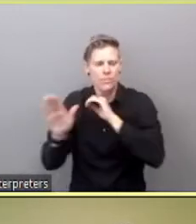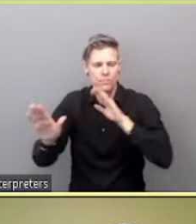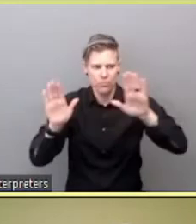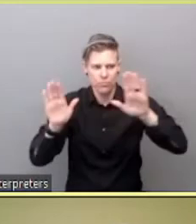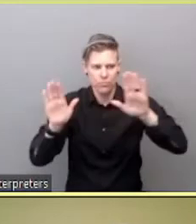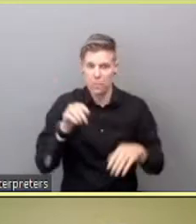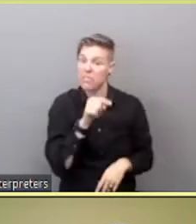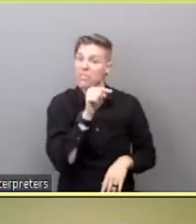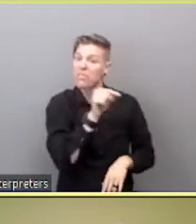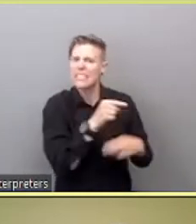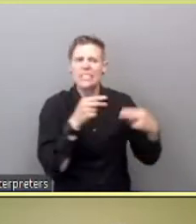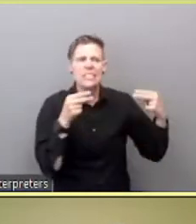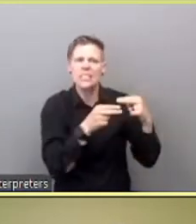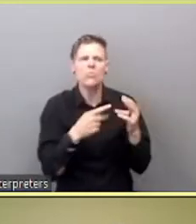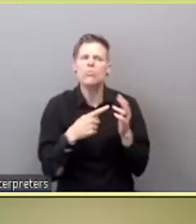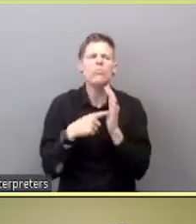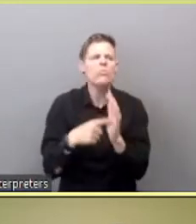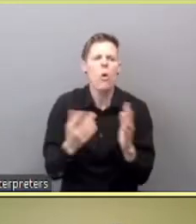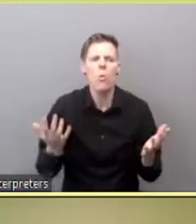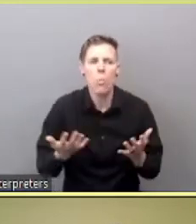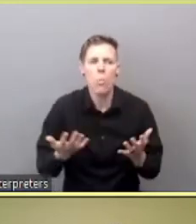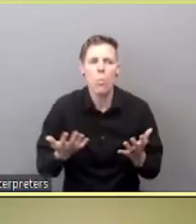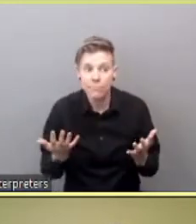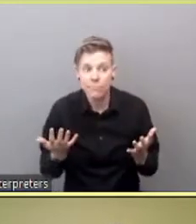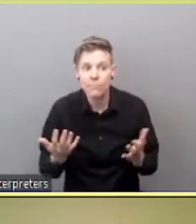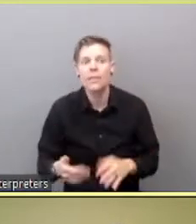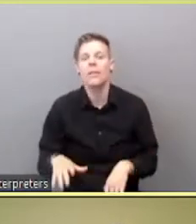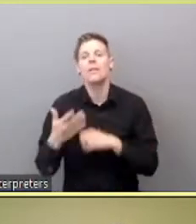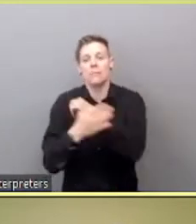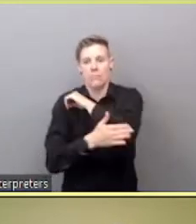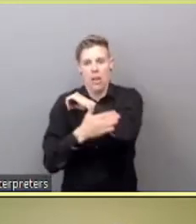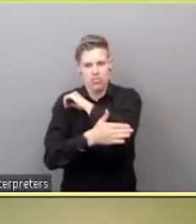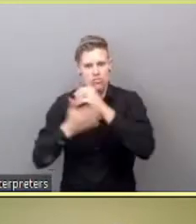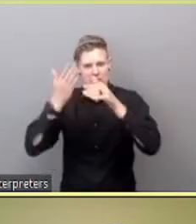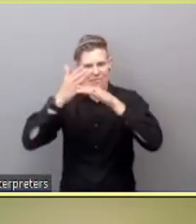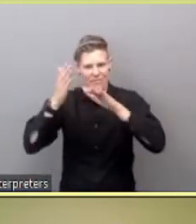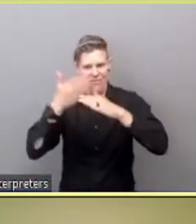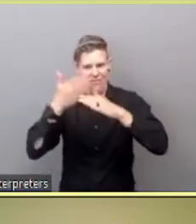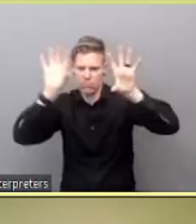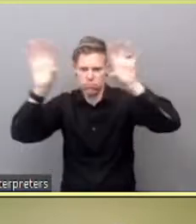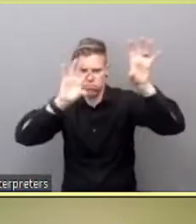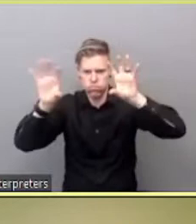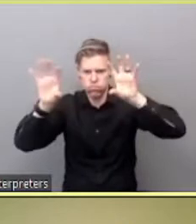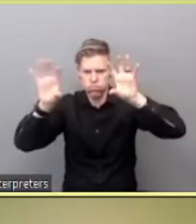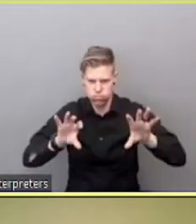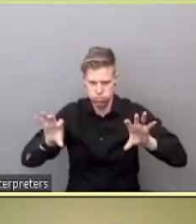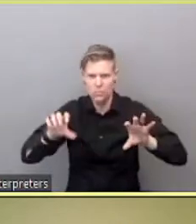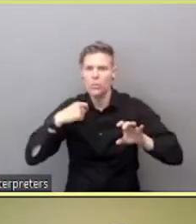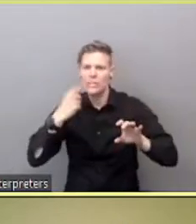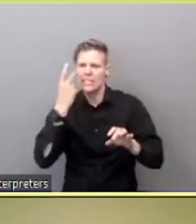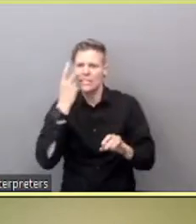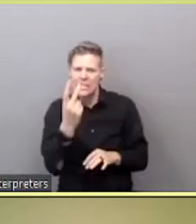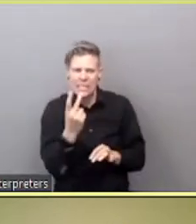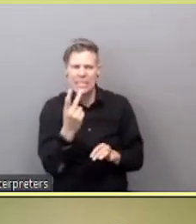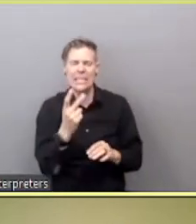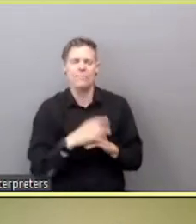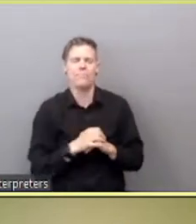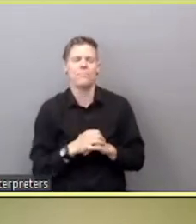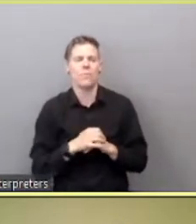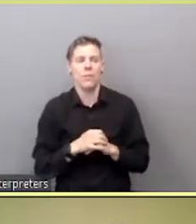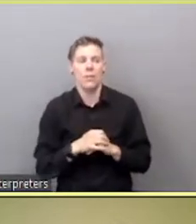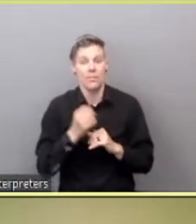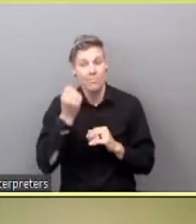broken down by counties. And so you'll see that in that Southwest region that I pointed to